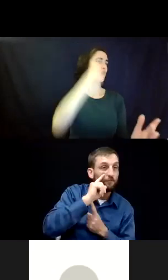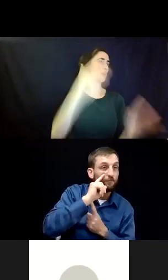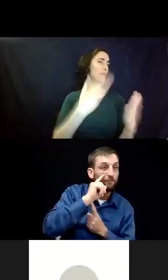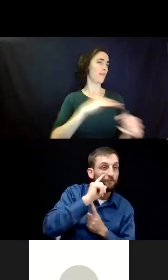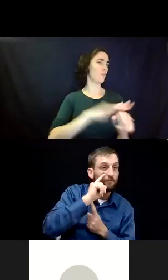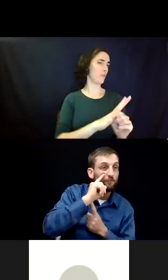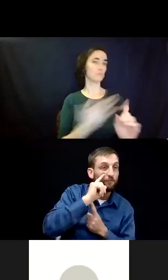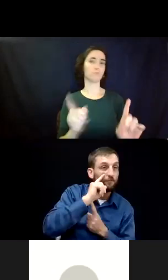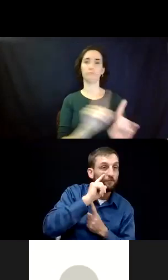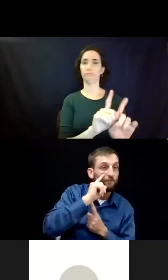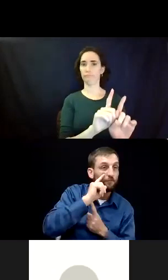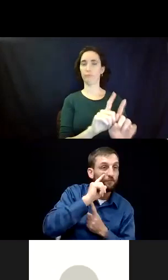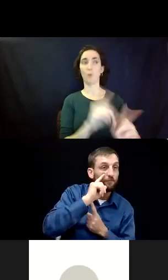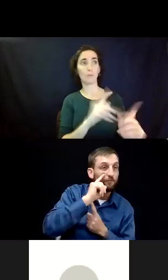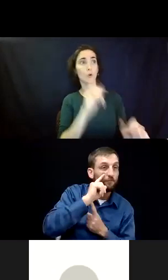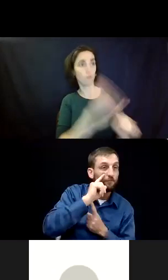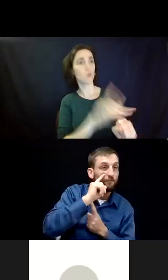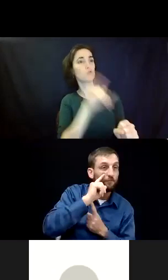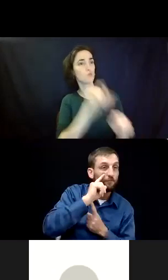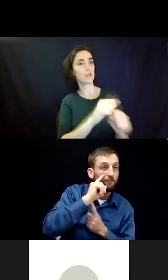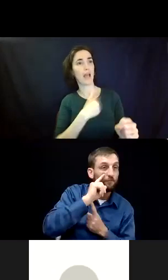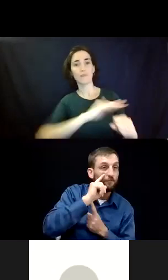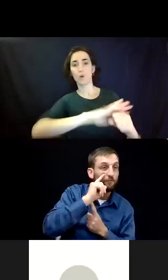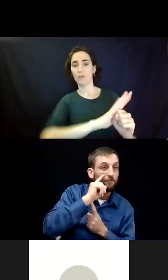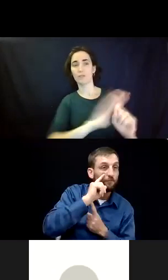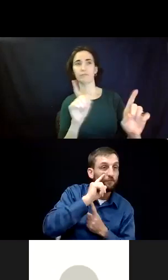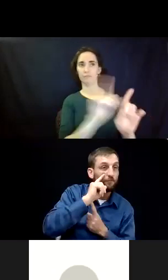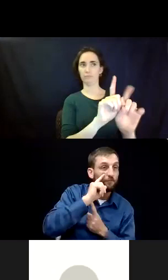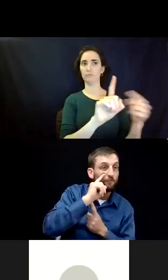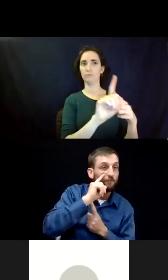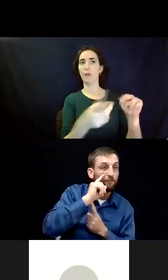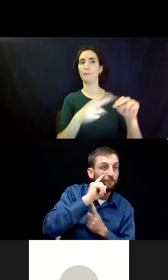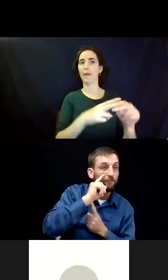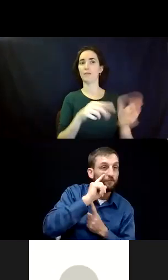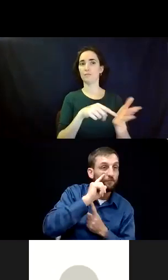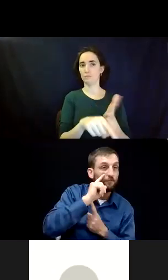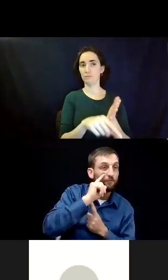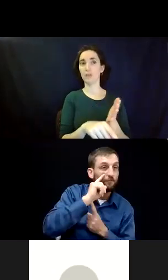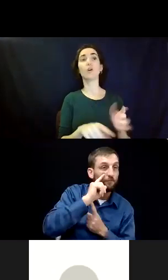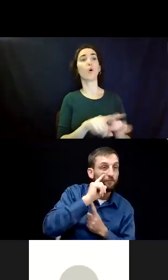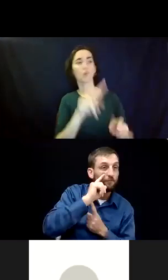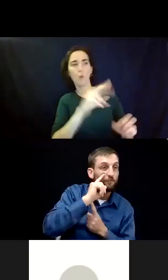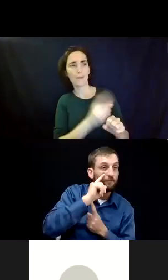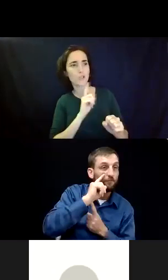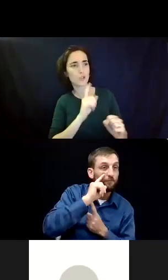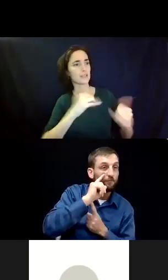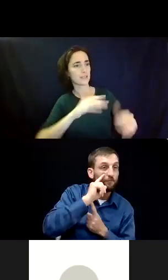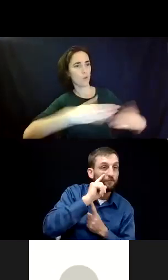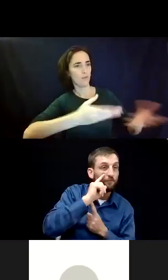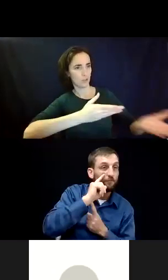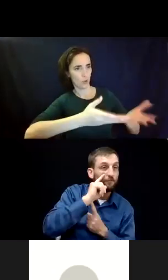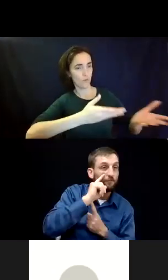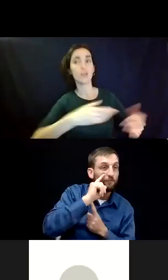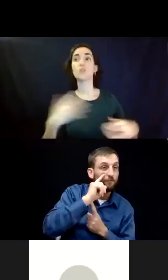we did is monitor that services were still being delivered. So our support coordinators have been